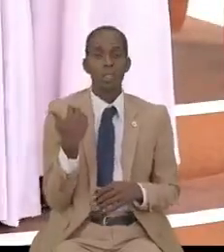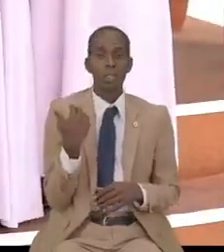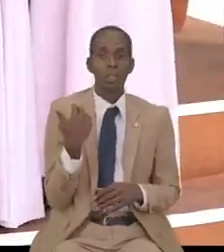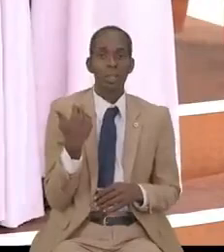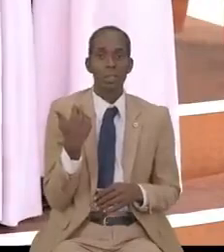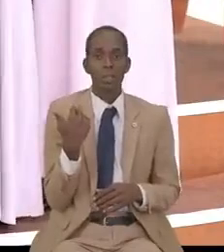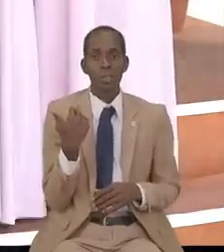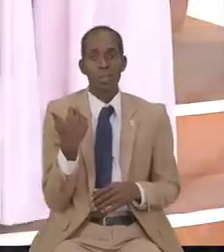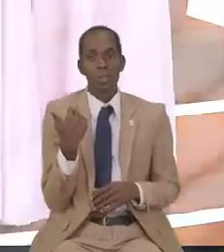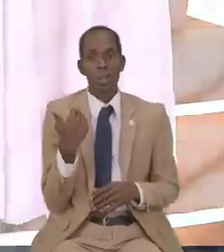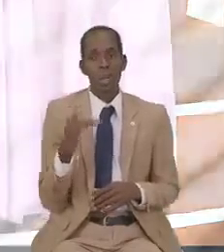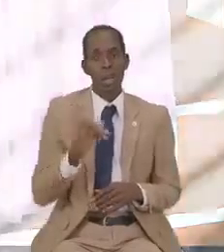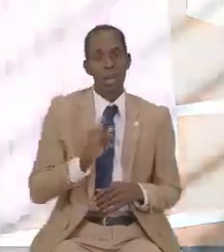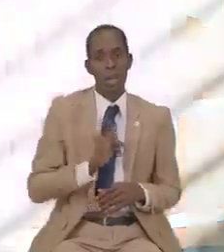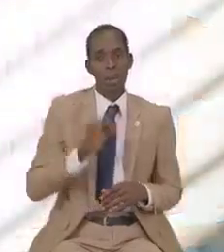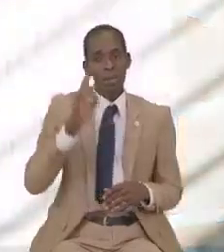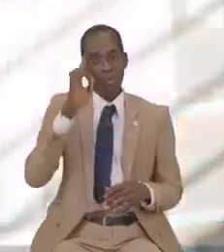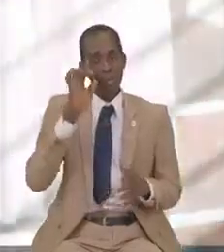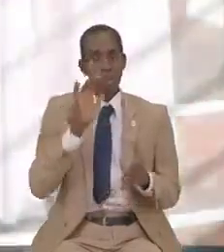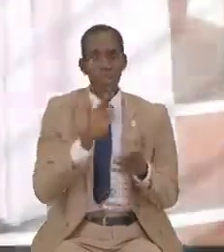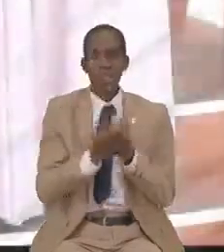said. Oh yes,